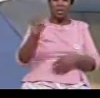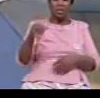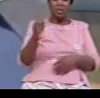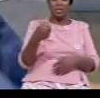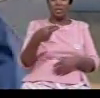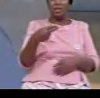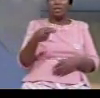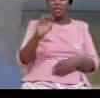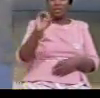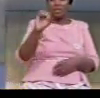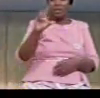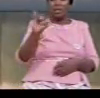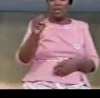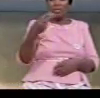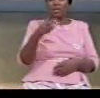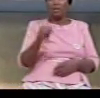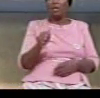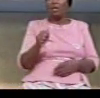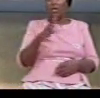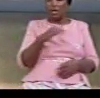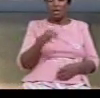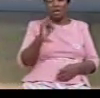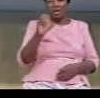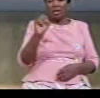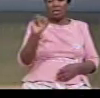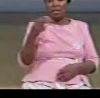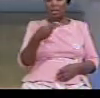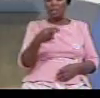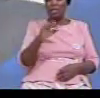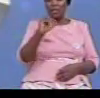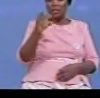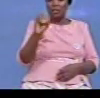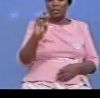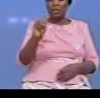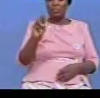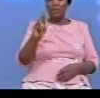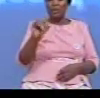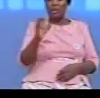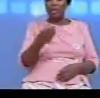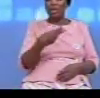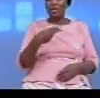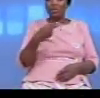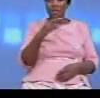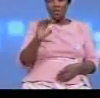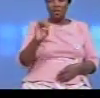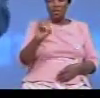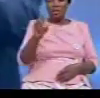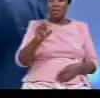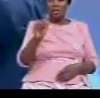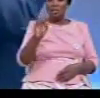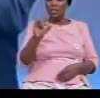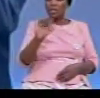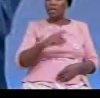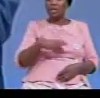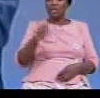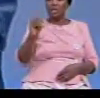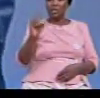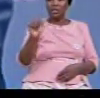Elisha, Isaiah, Jeremiah, Ezekiel, Daniel, the Spirit